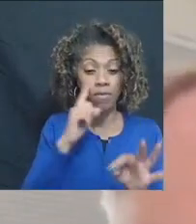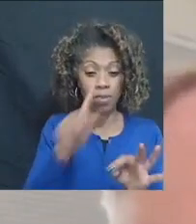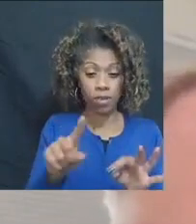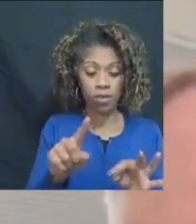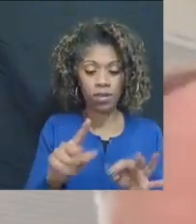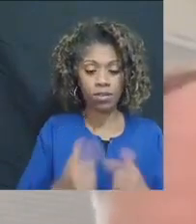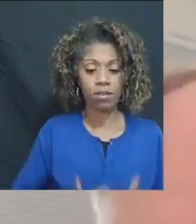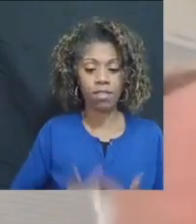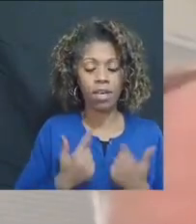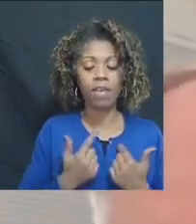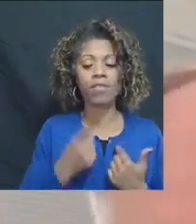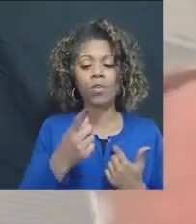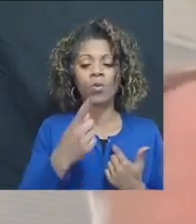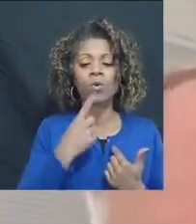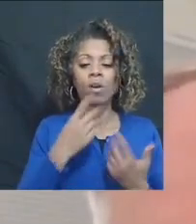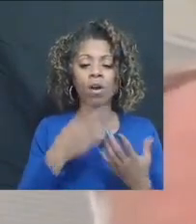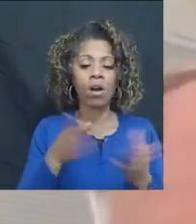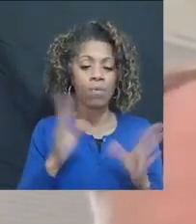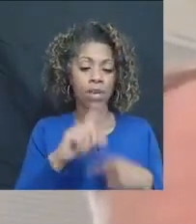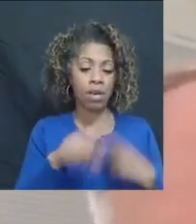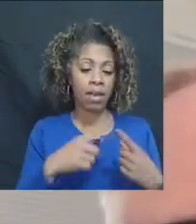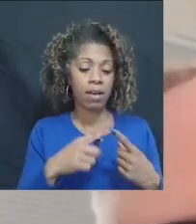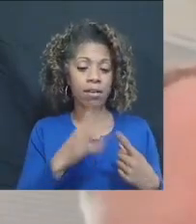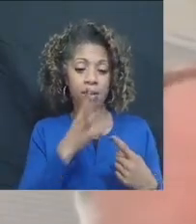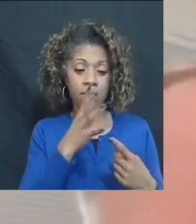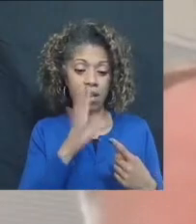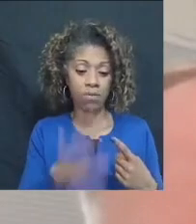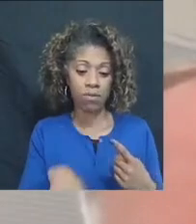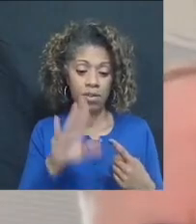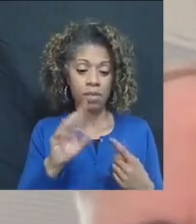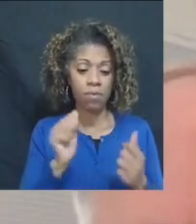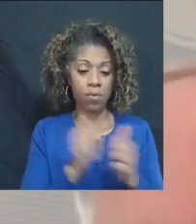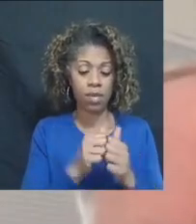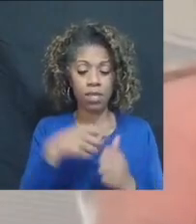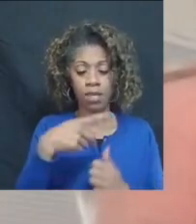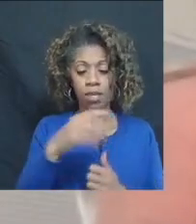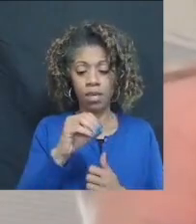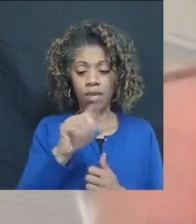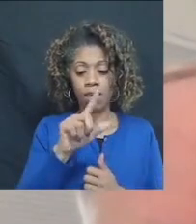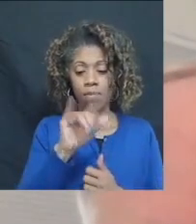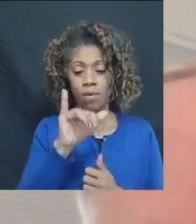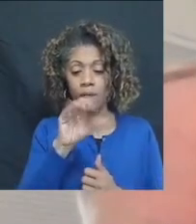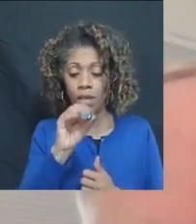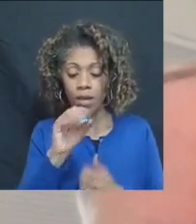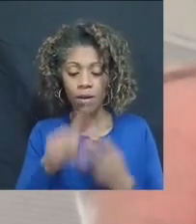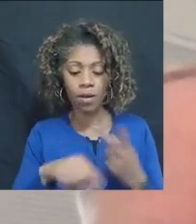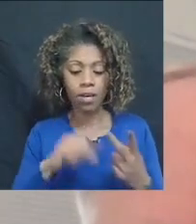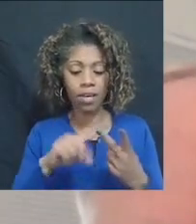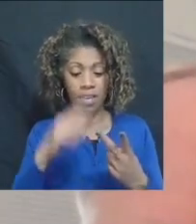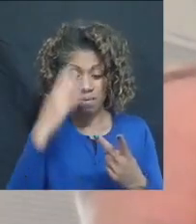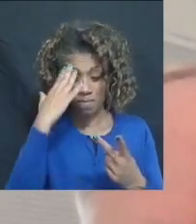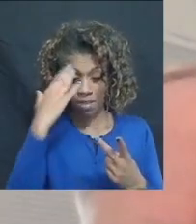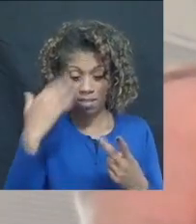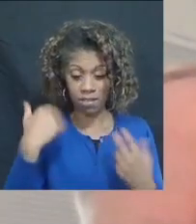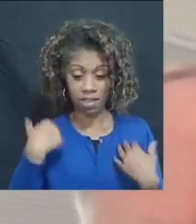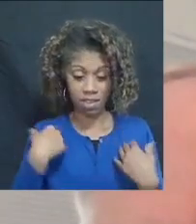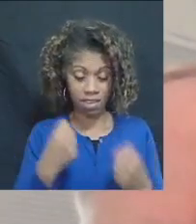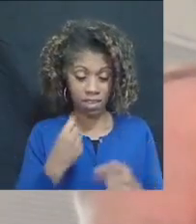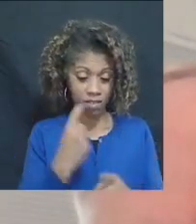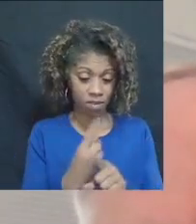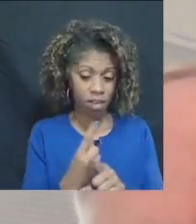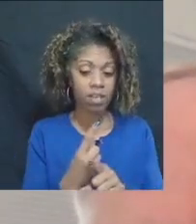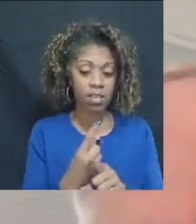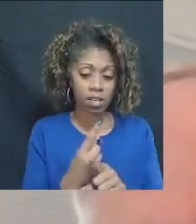talking about it. Tell us how that impacted your choices and growing up. Yeah, so my mother